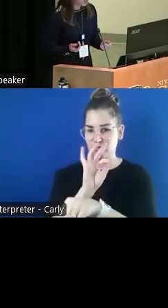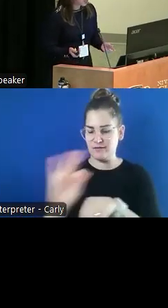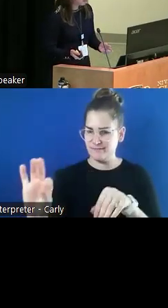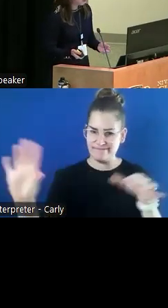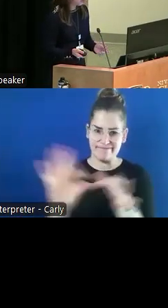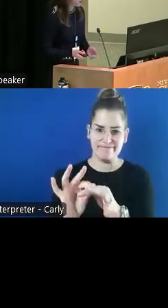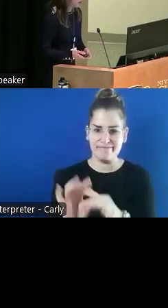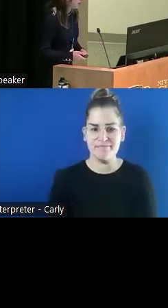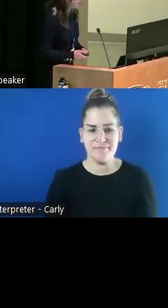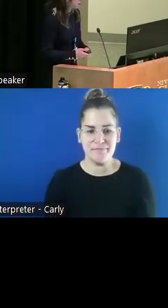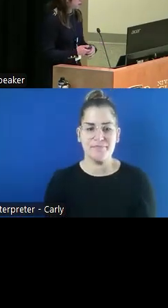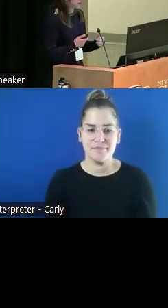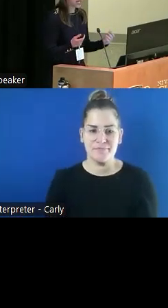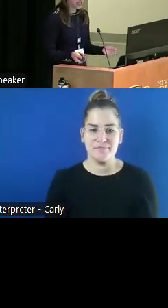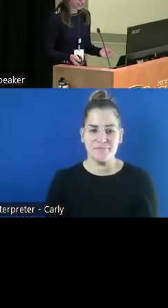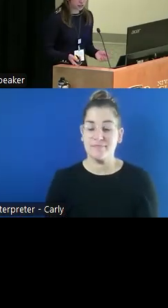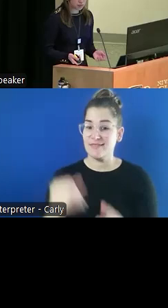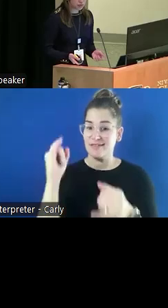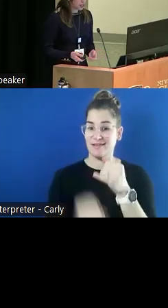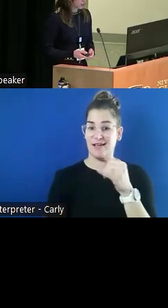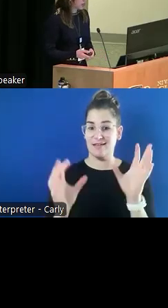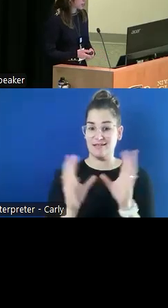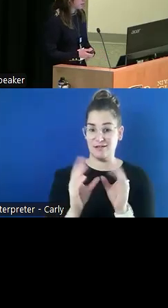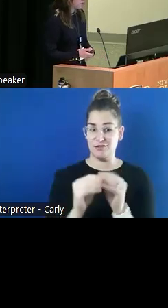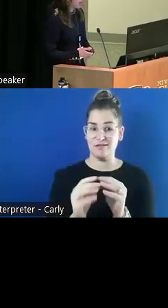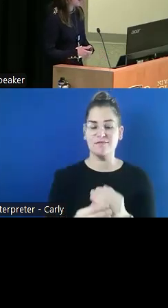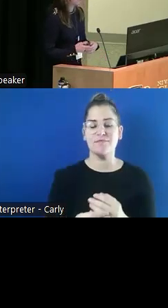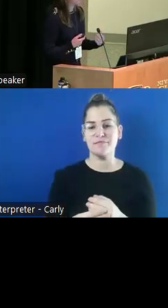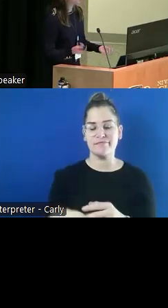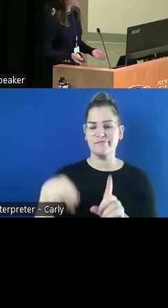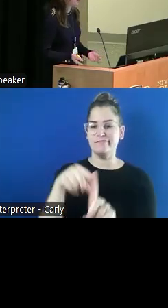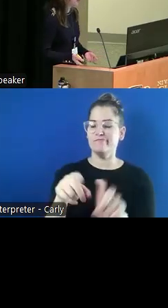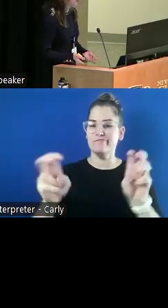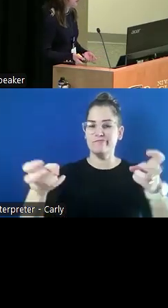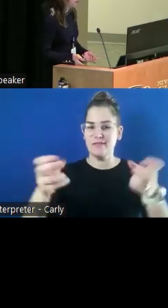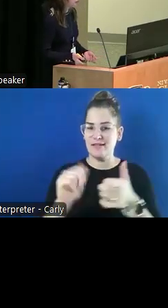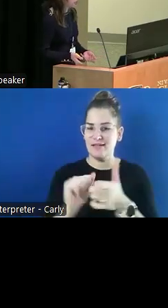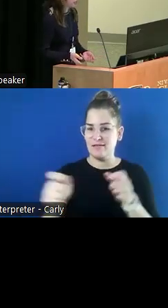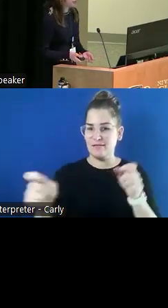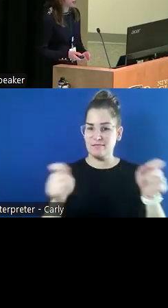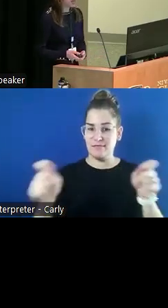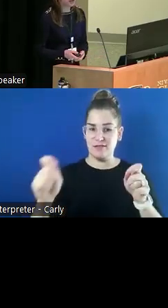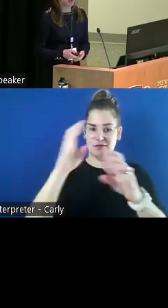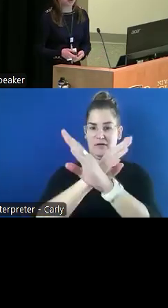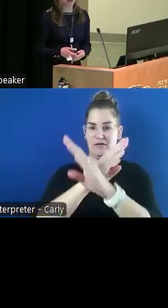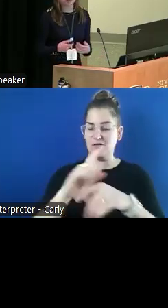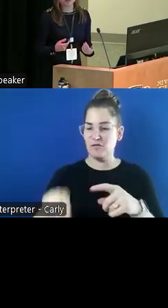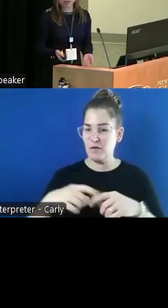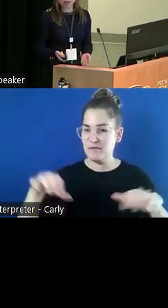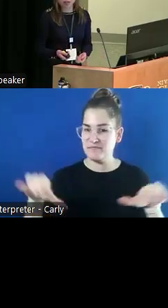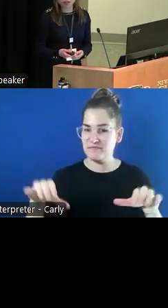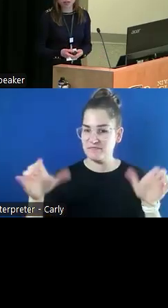And lastly, the last session talks about how we can manage barriers to activity planning. How can we